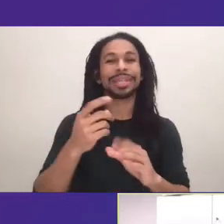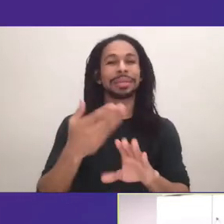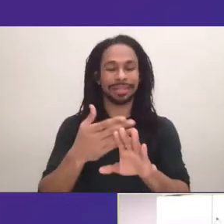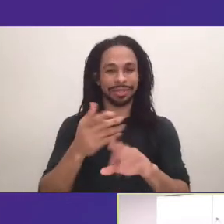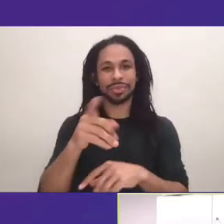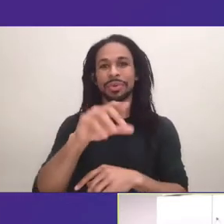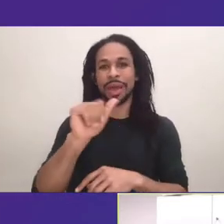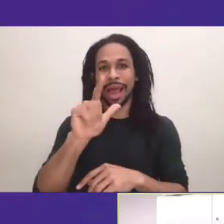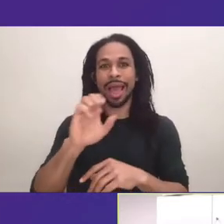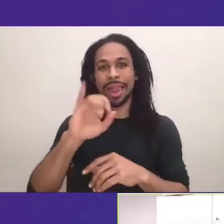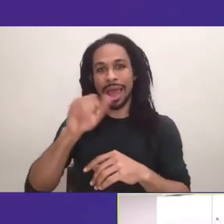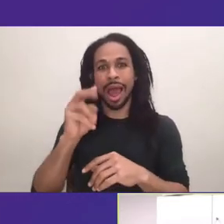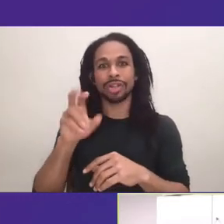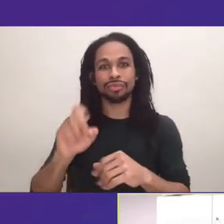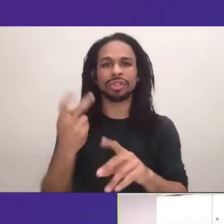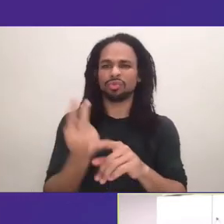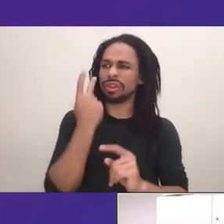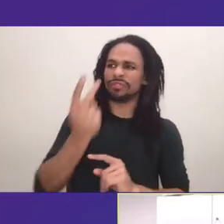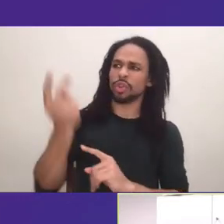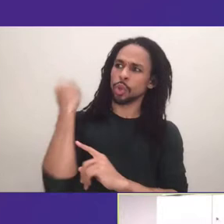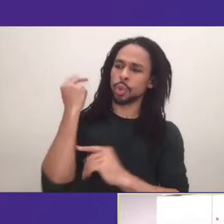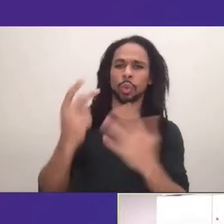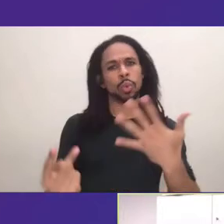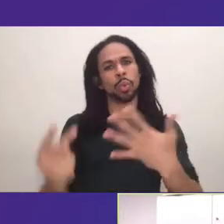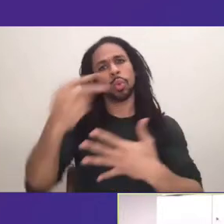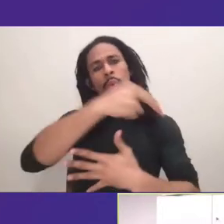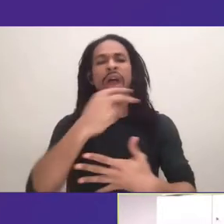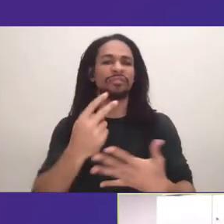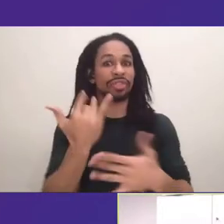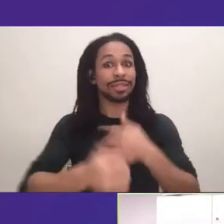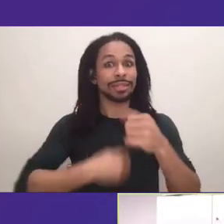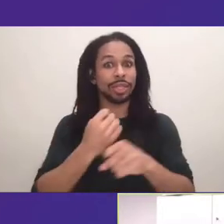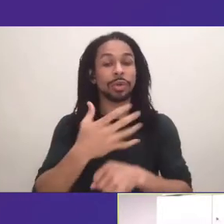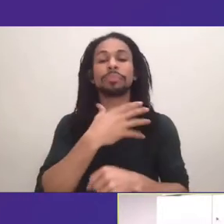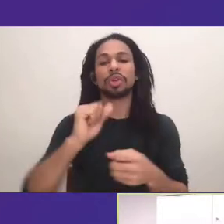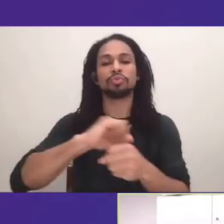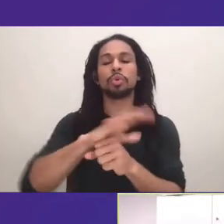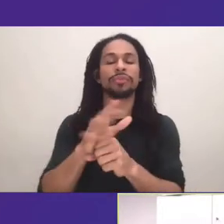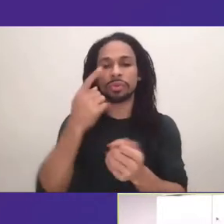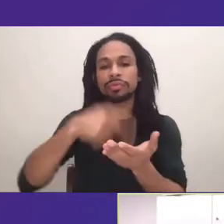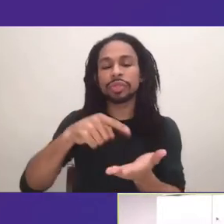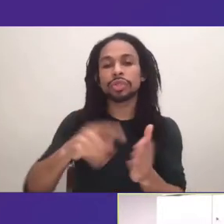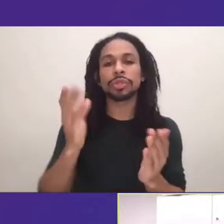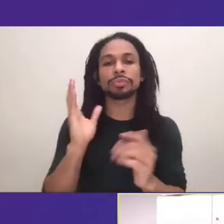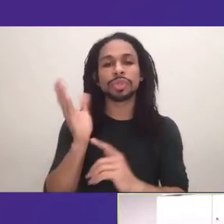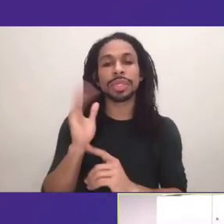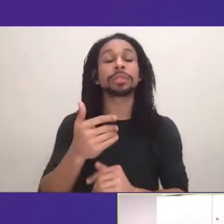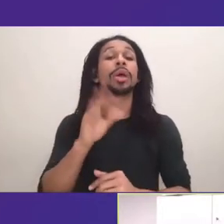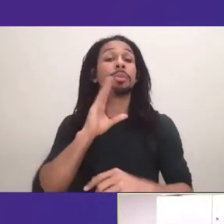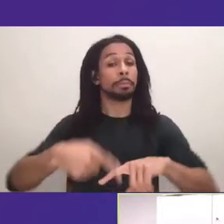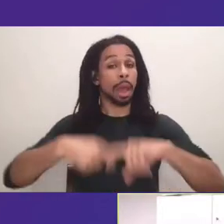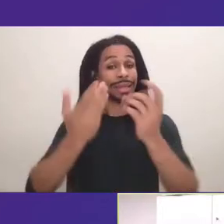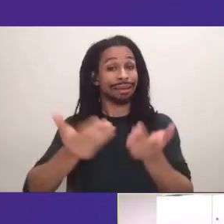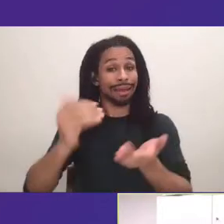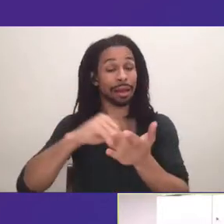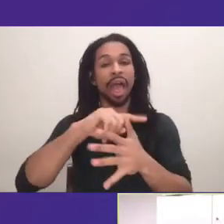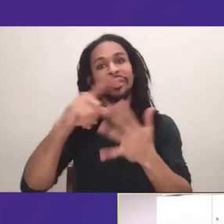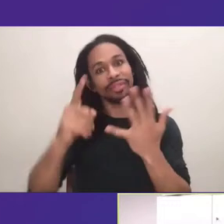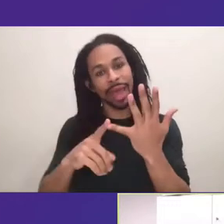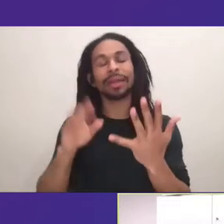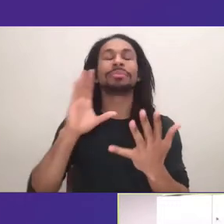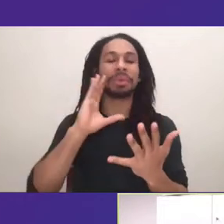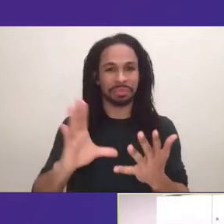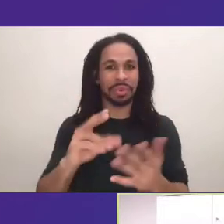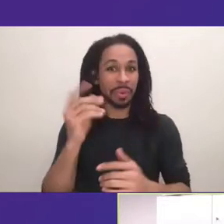Dance Year in Review and Coronavirus Research presentation. We'll take another pause, and then we get to witness the